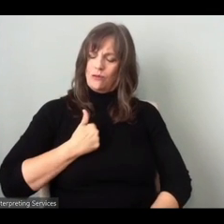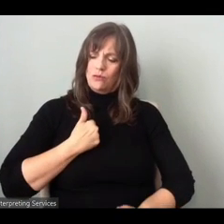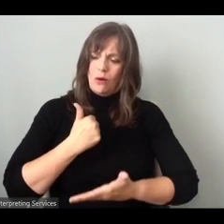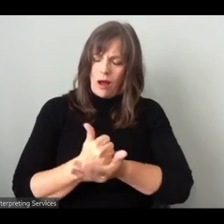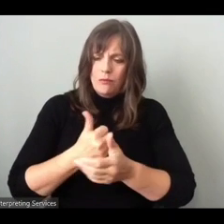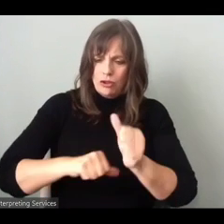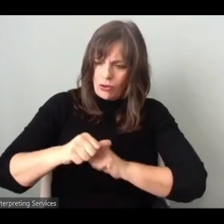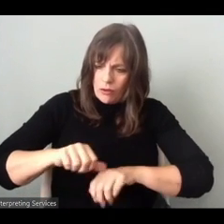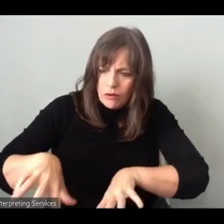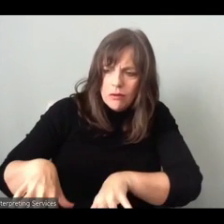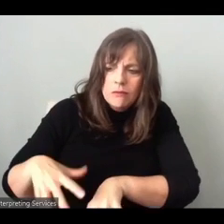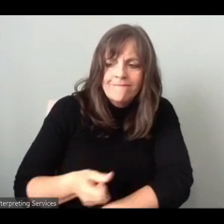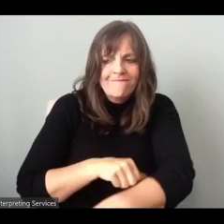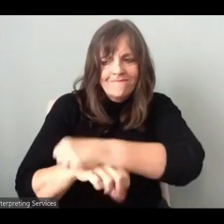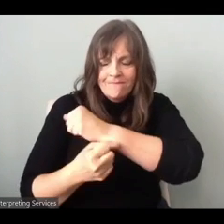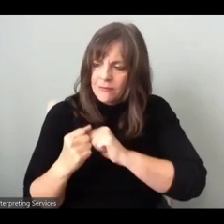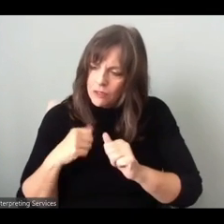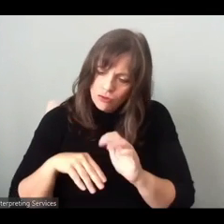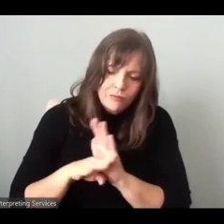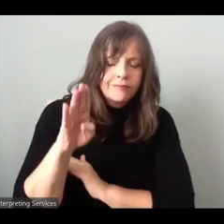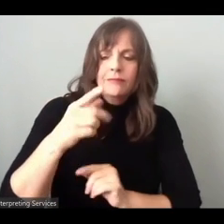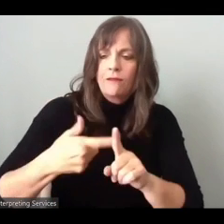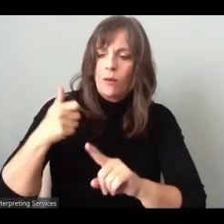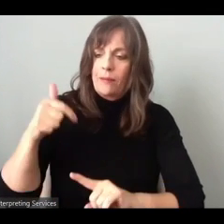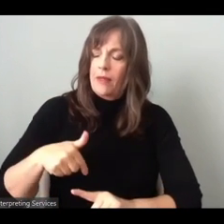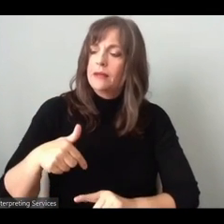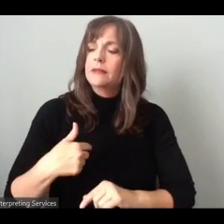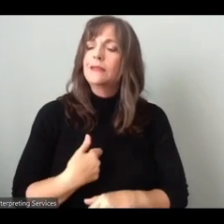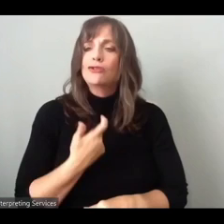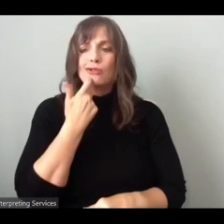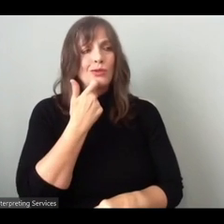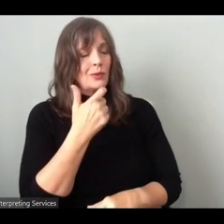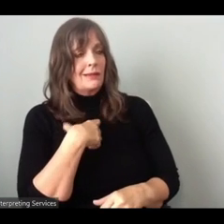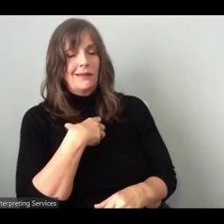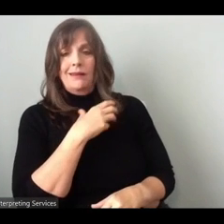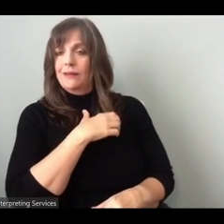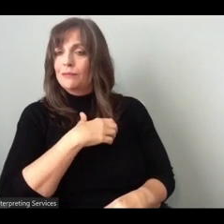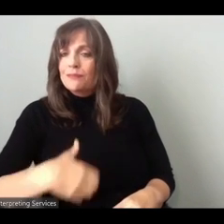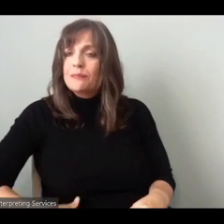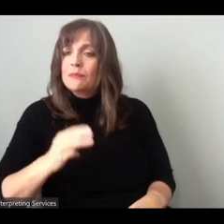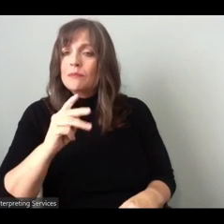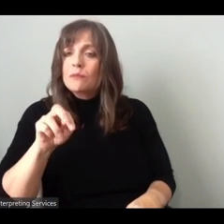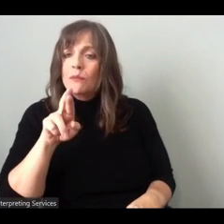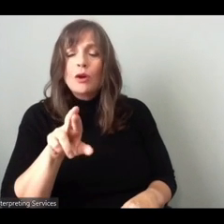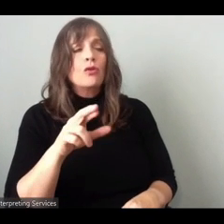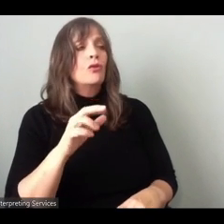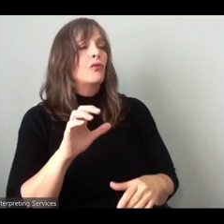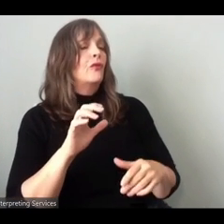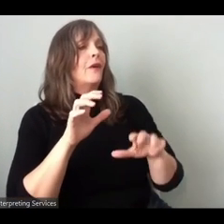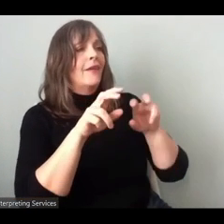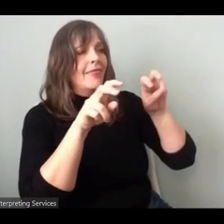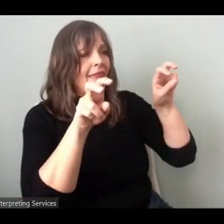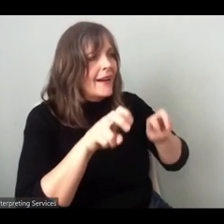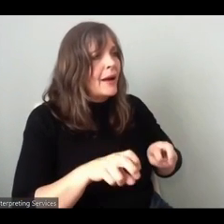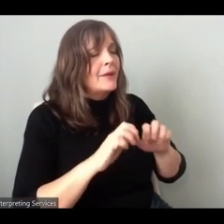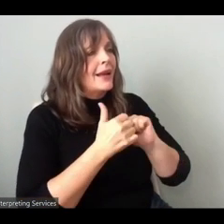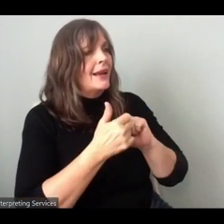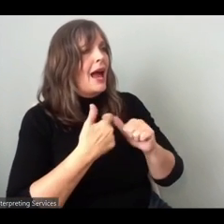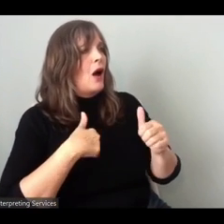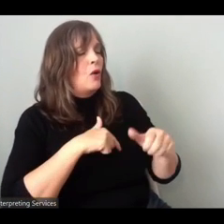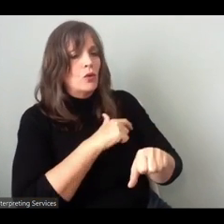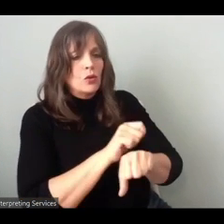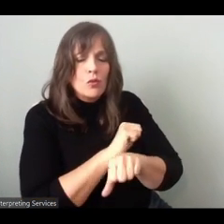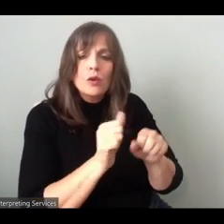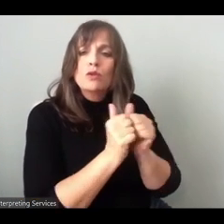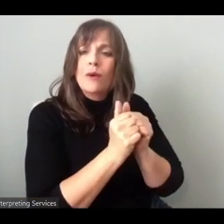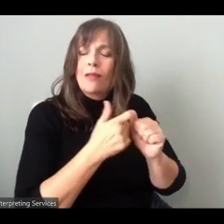messaging framework for the mayor and the cabinet for how we were going to move through this. The speed at which this